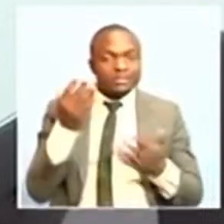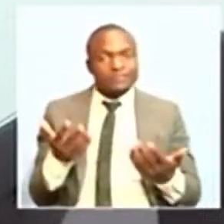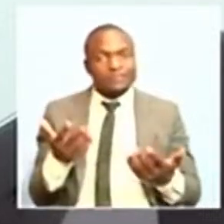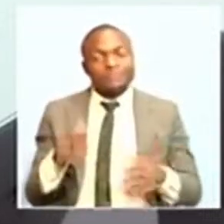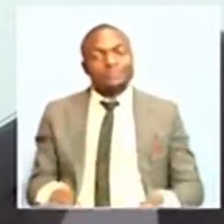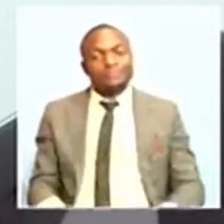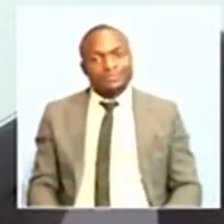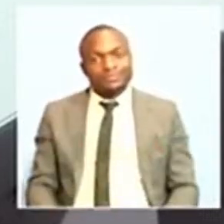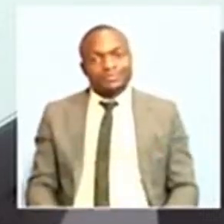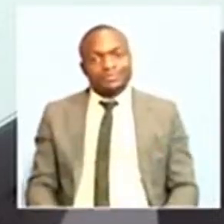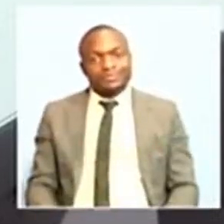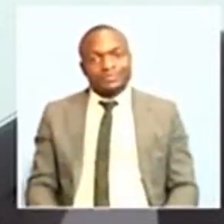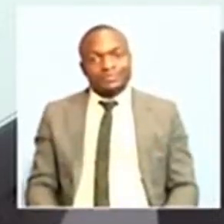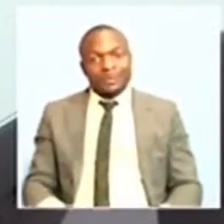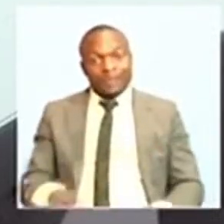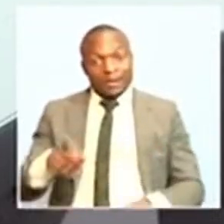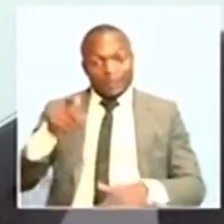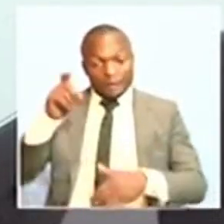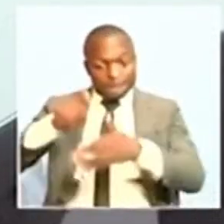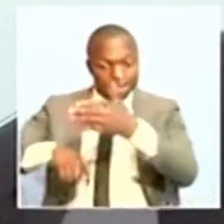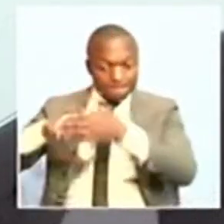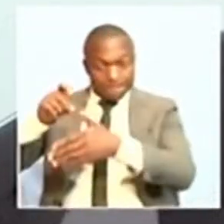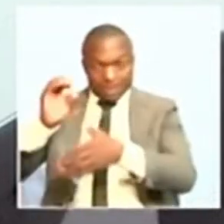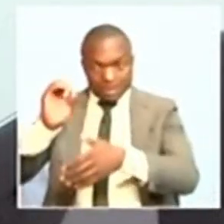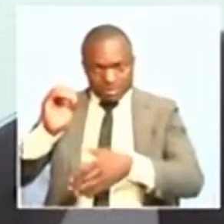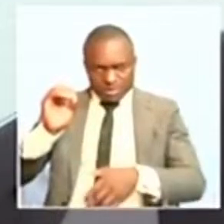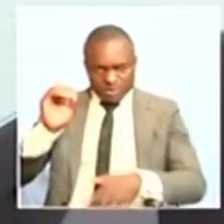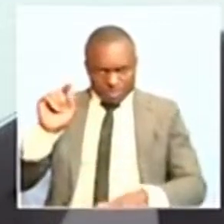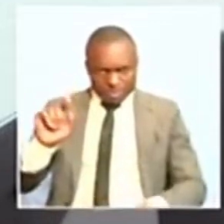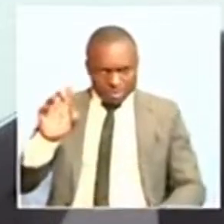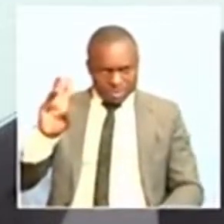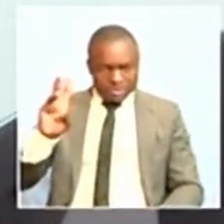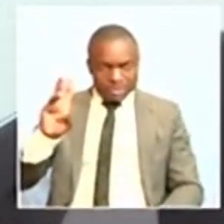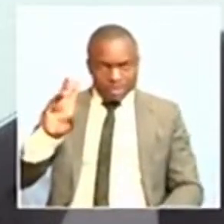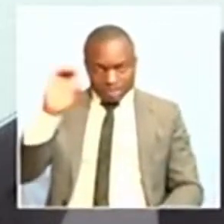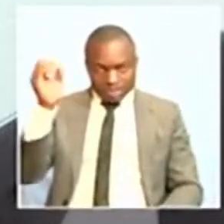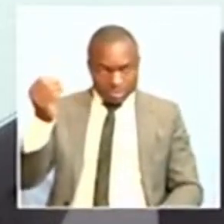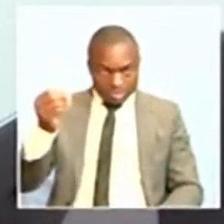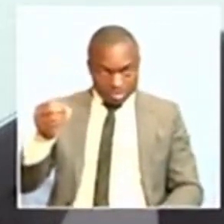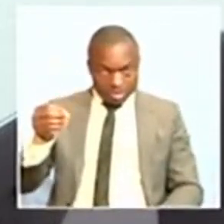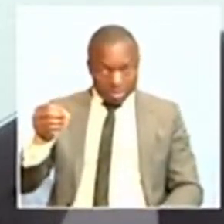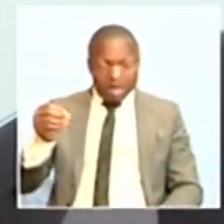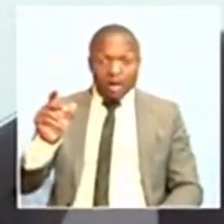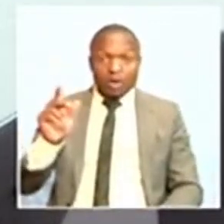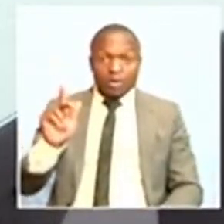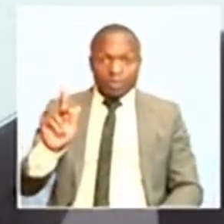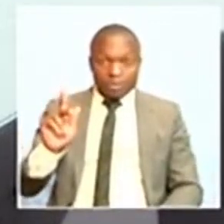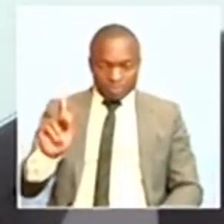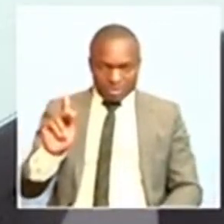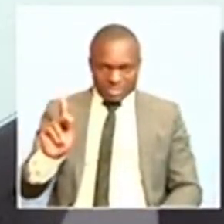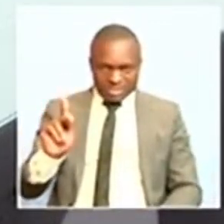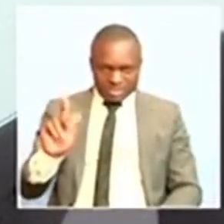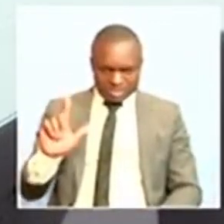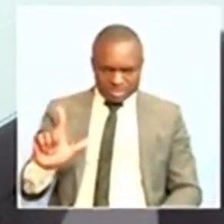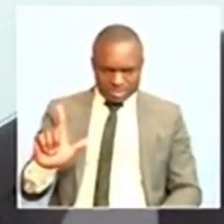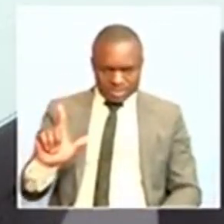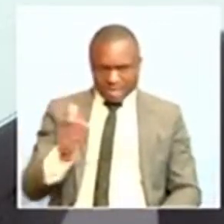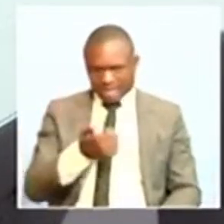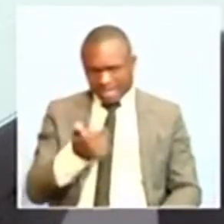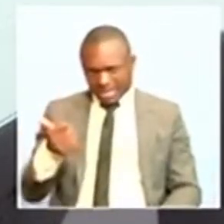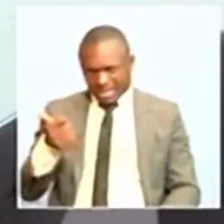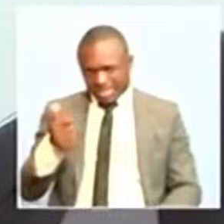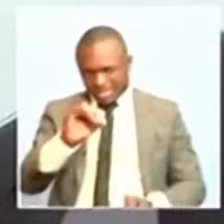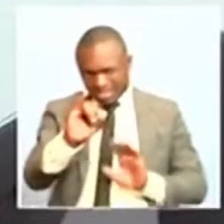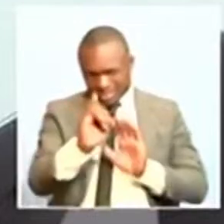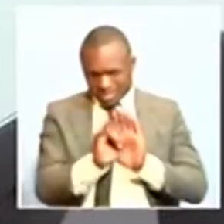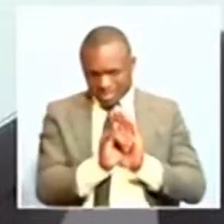beverages, are levied at 0.6 kwacha per liter, and this is on imports, and while other